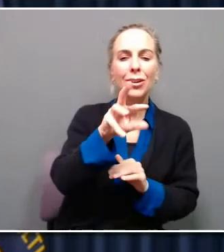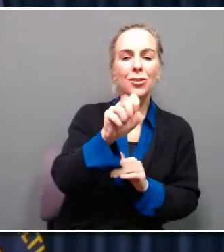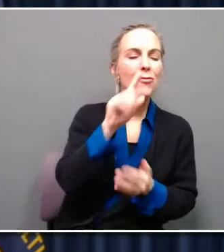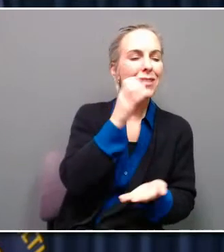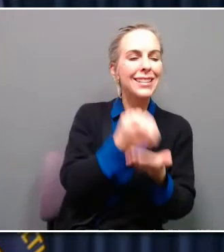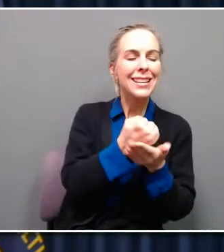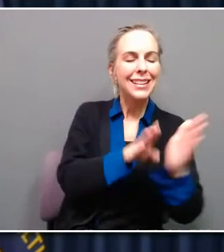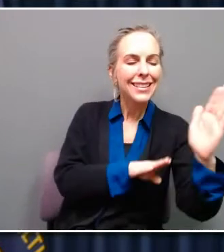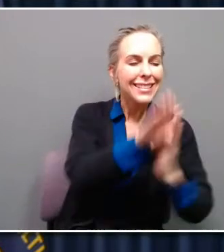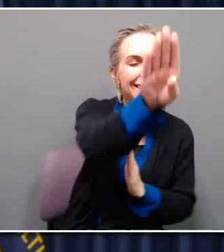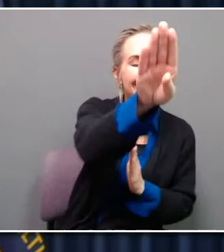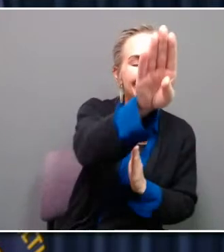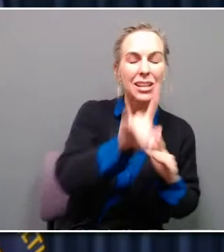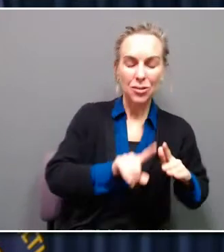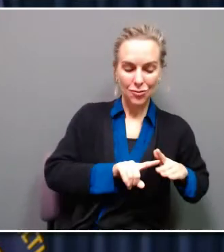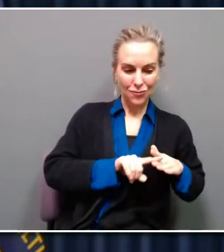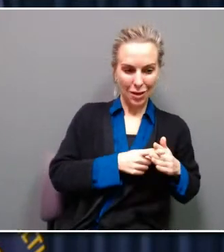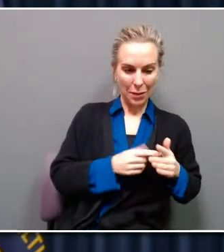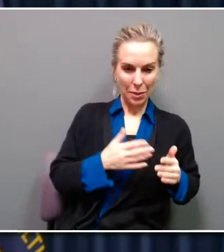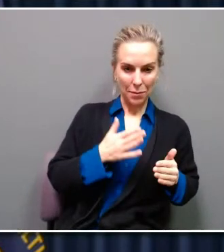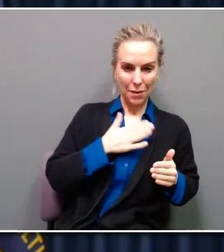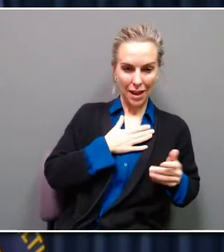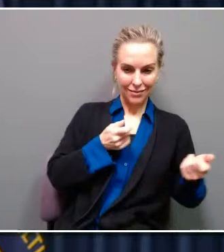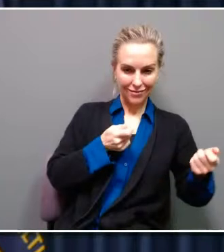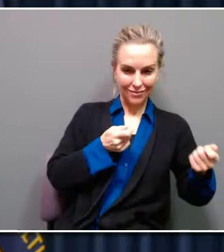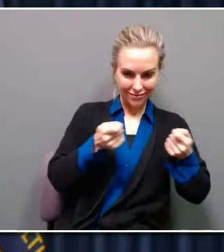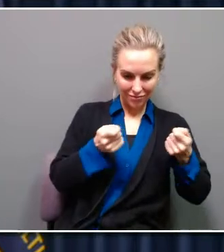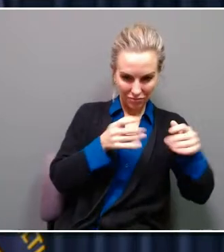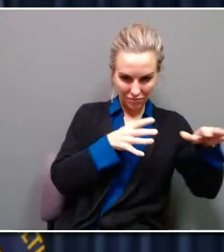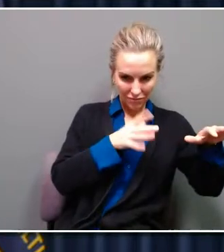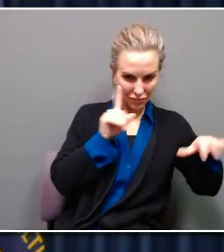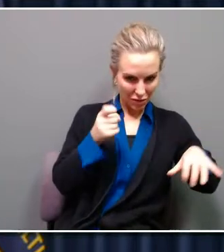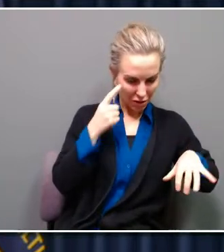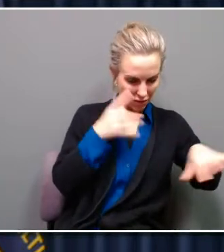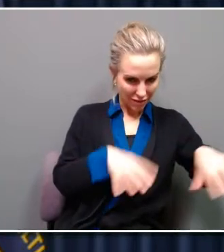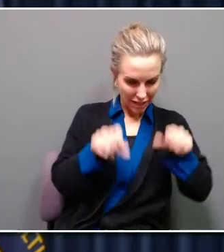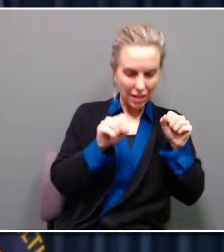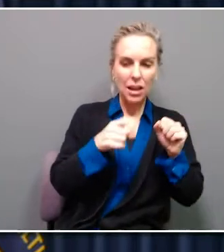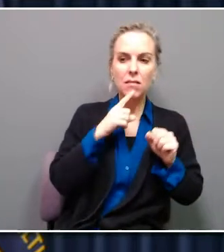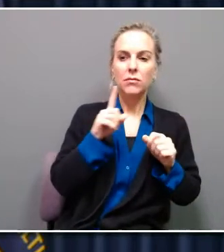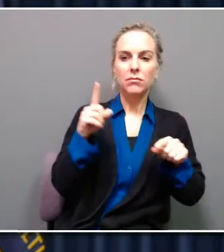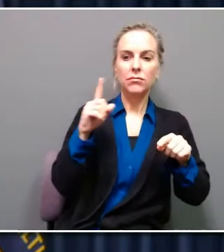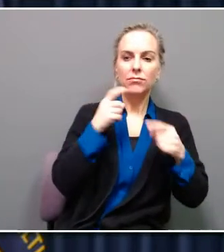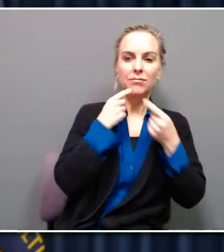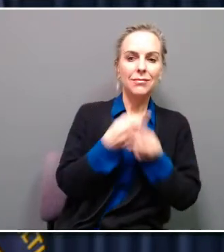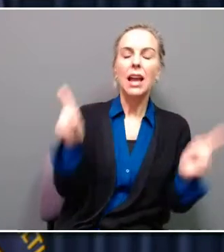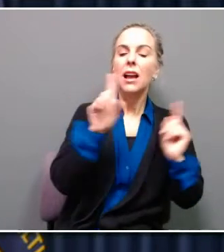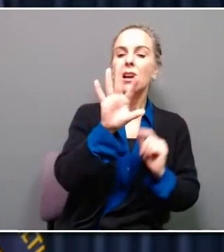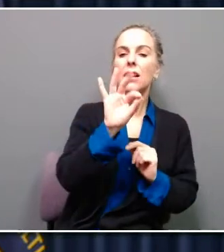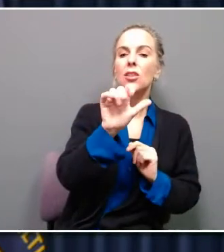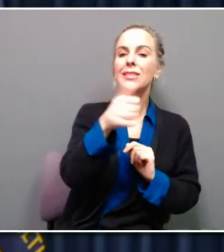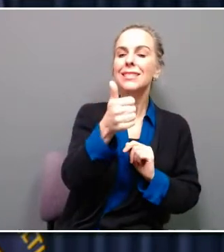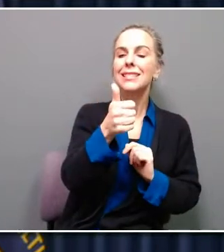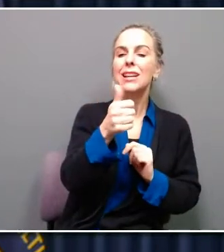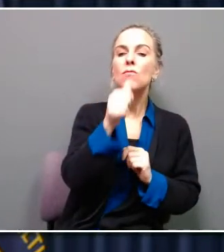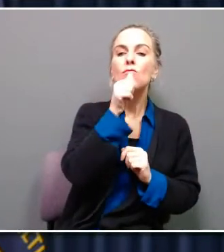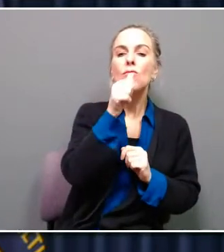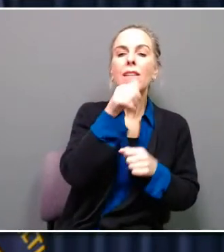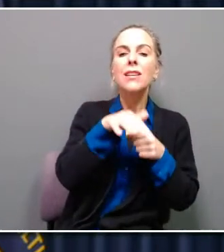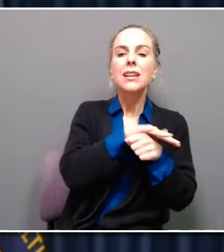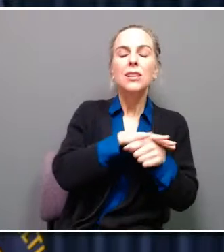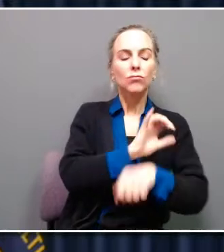the beginning of my administration, we've now announced more than 910 private sector new location and expansion